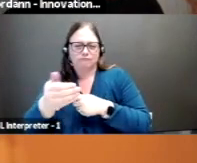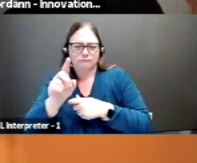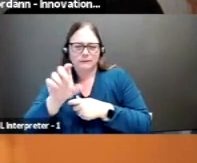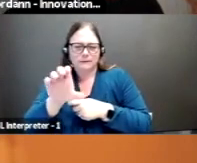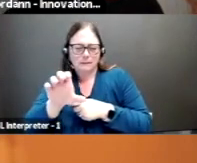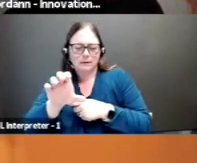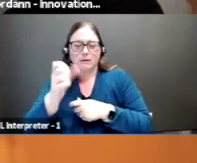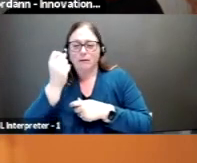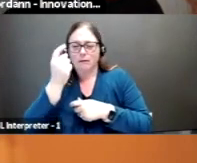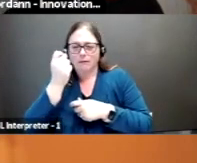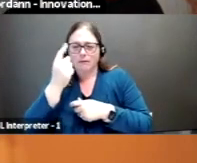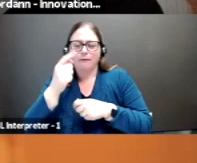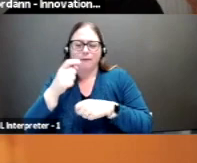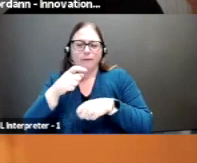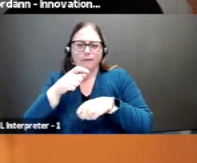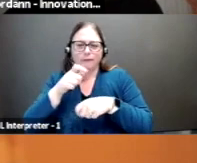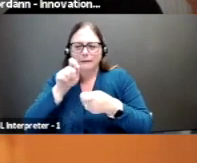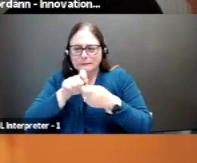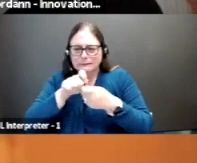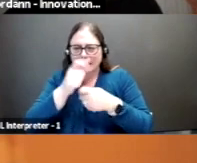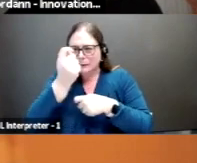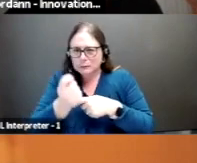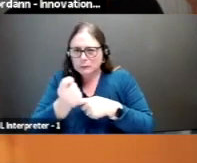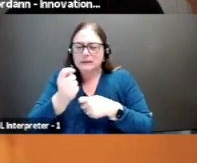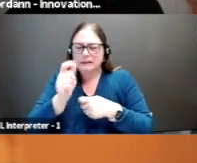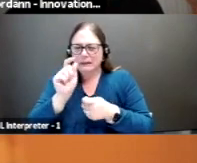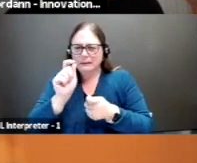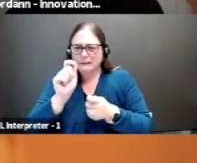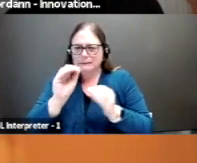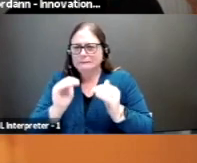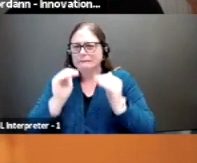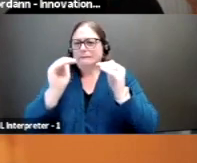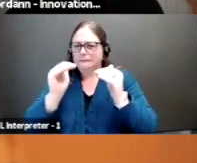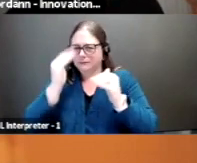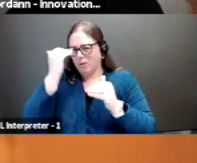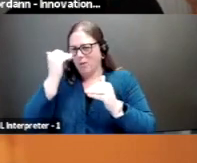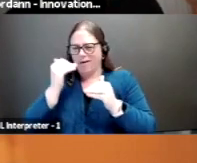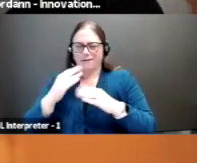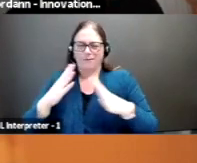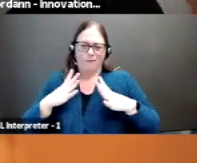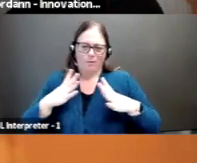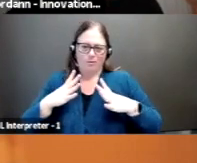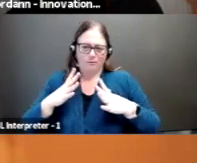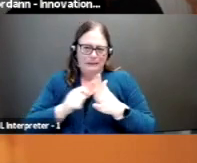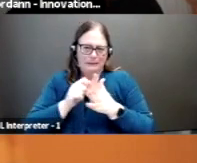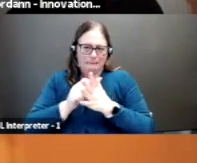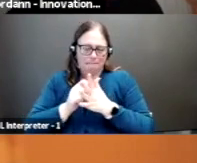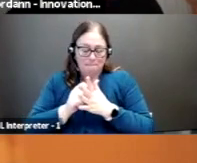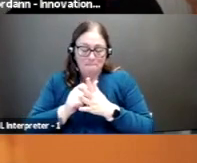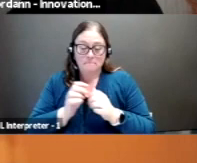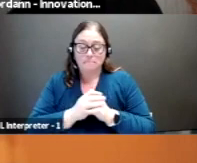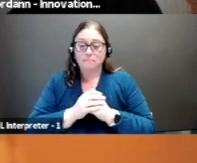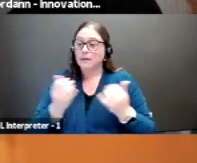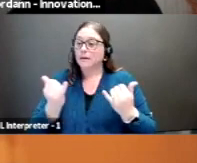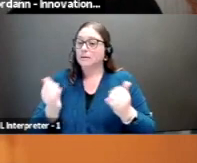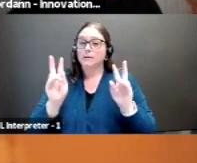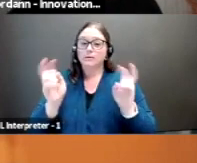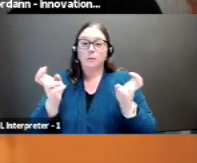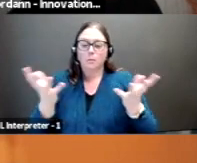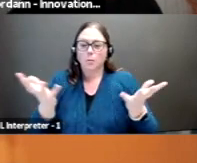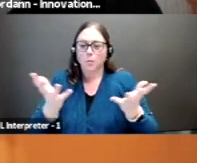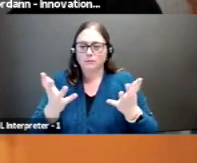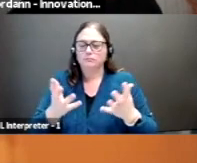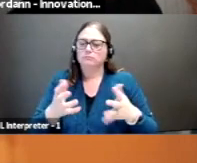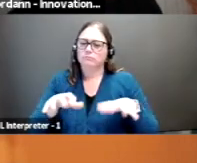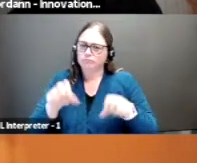timing a little bit just due to the holidays. So today's Toolkit Tuesday is on doing business